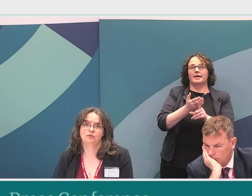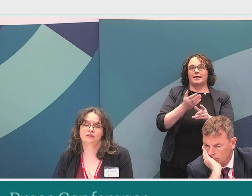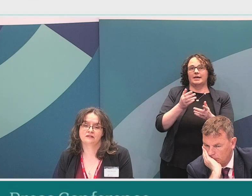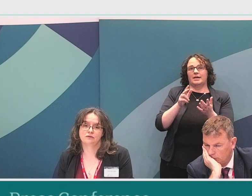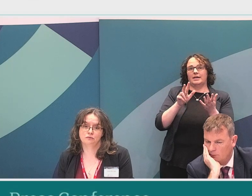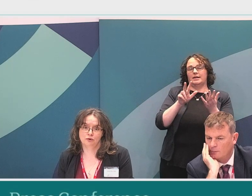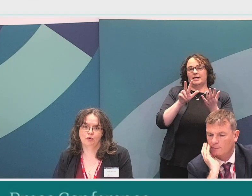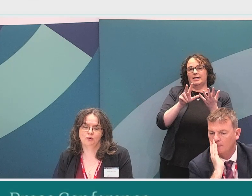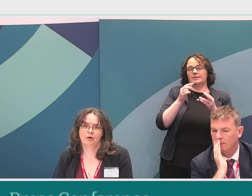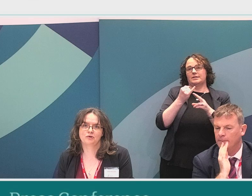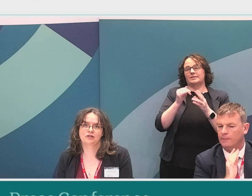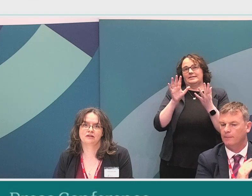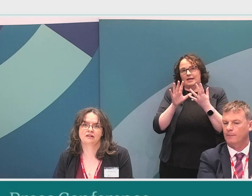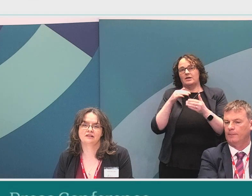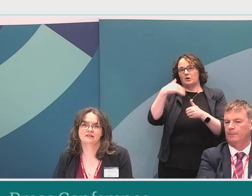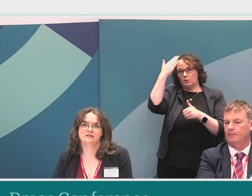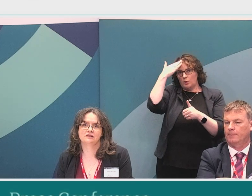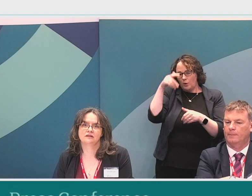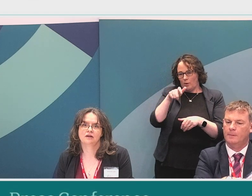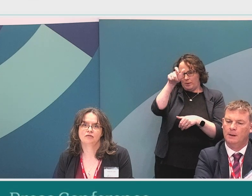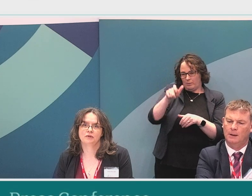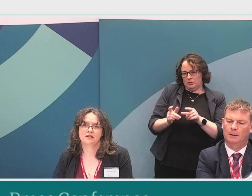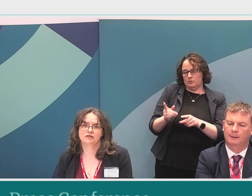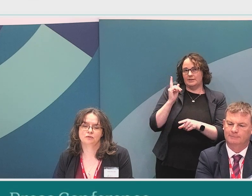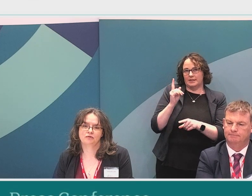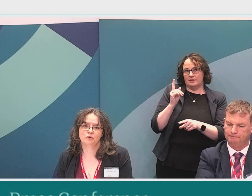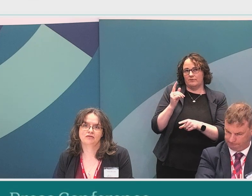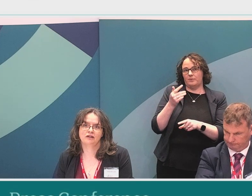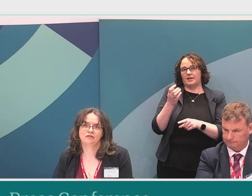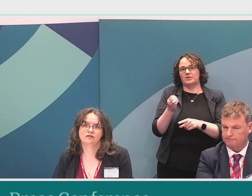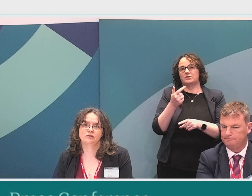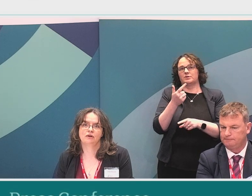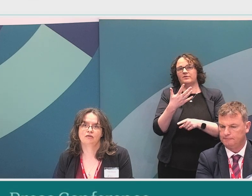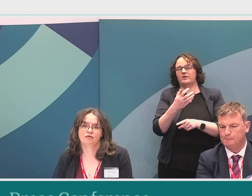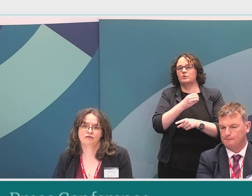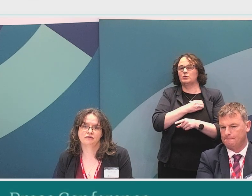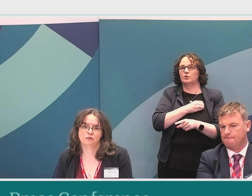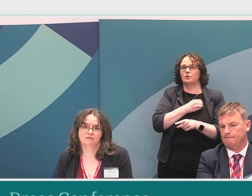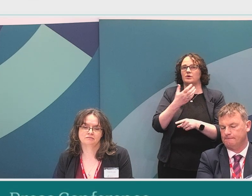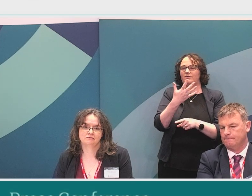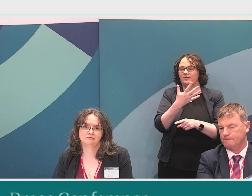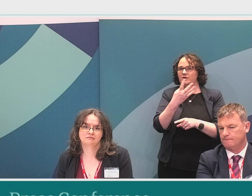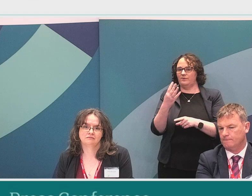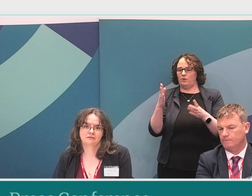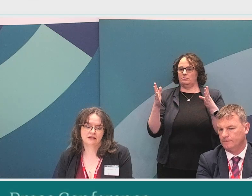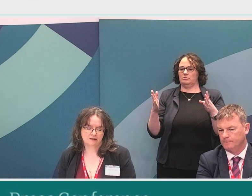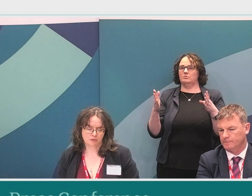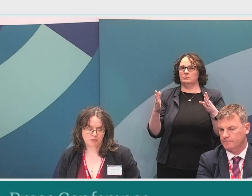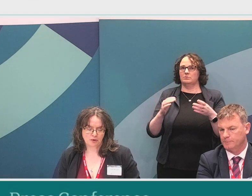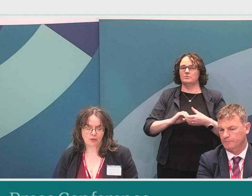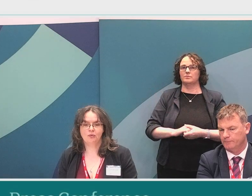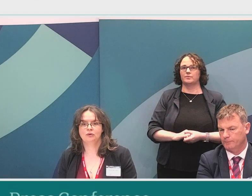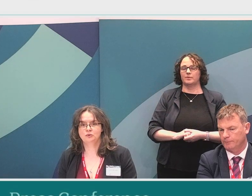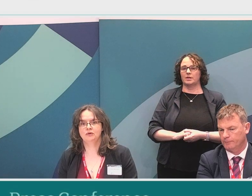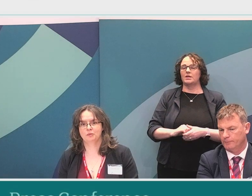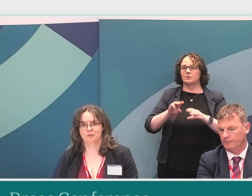who know the perpetrator in the incidents from the age group of 25 to 54. So people